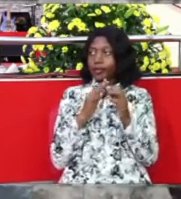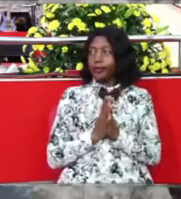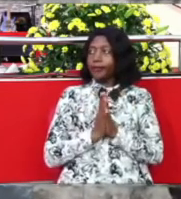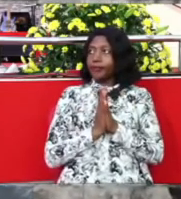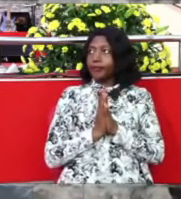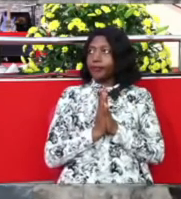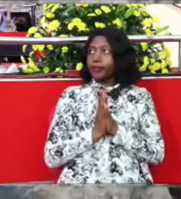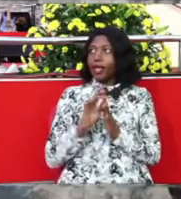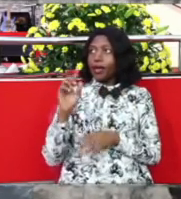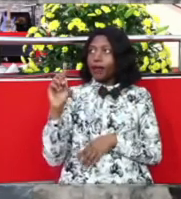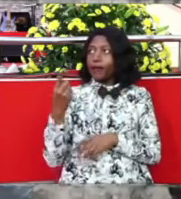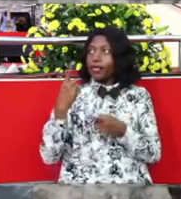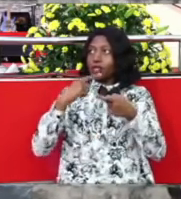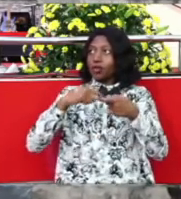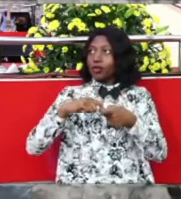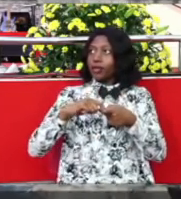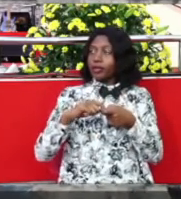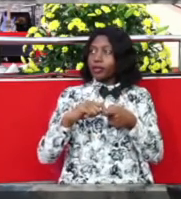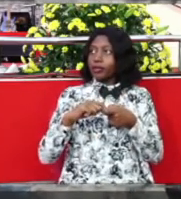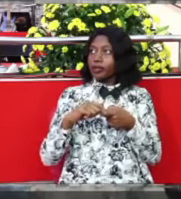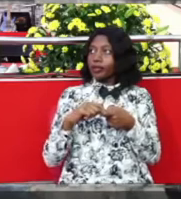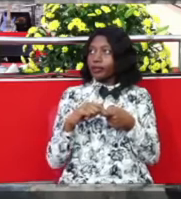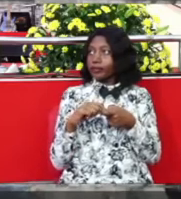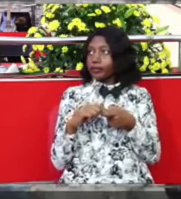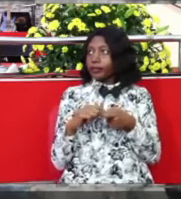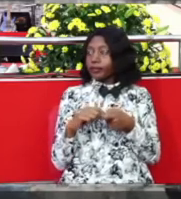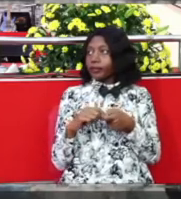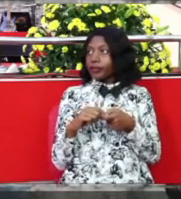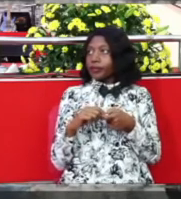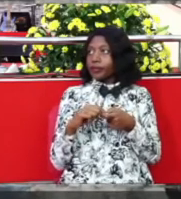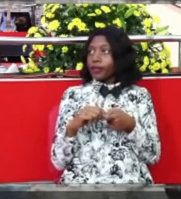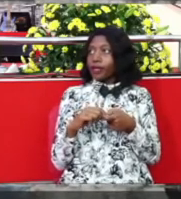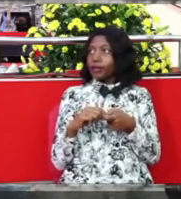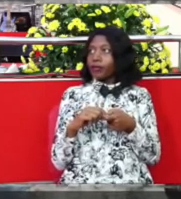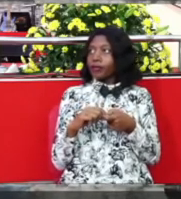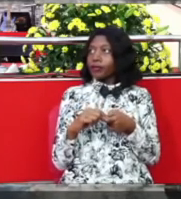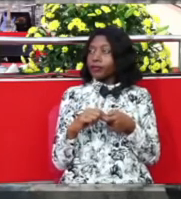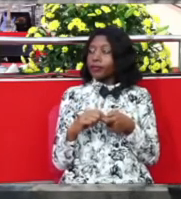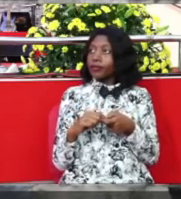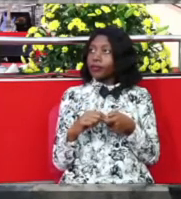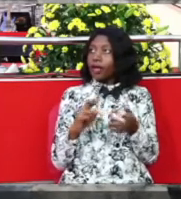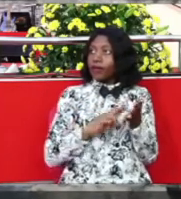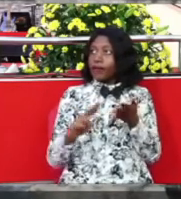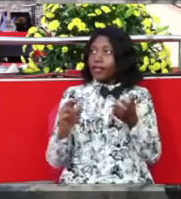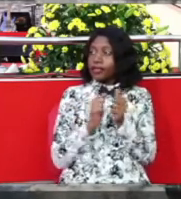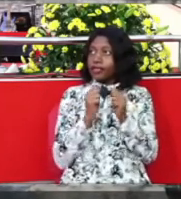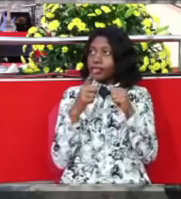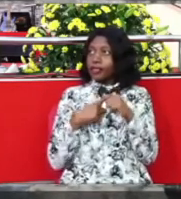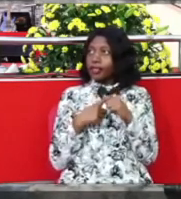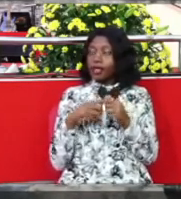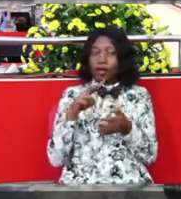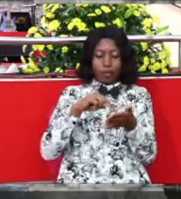tafadhali. 1 Corinthians chapter number 3 verses 16, 17 and 19. Korintho wa kwanza, aha, pale. Let's read together. Soma